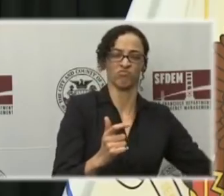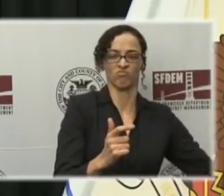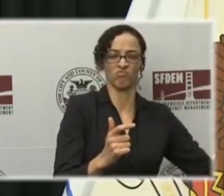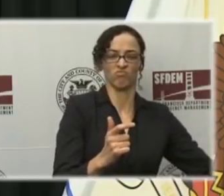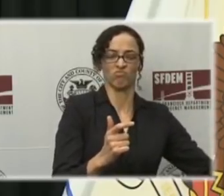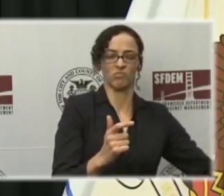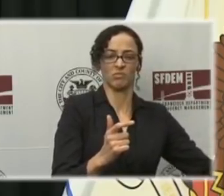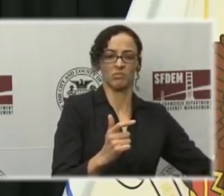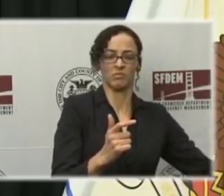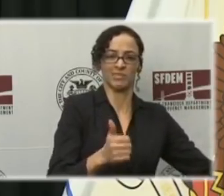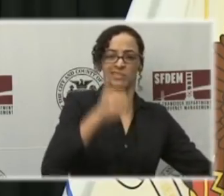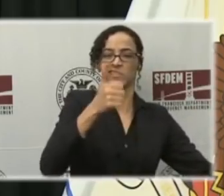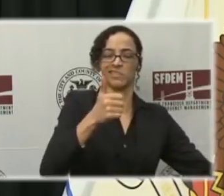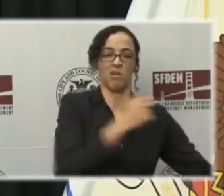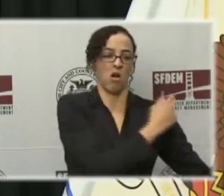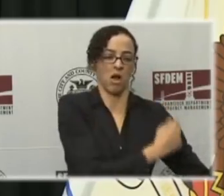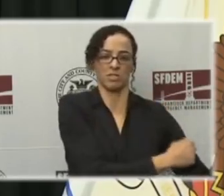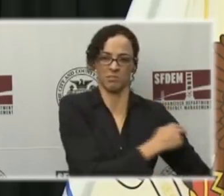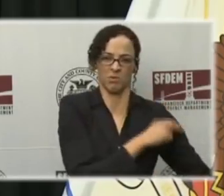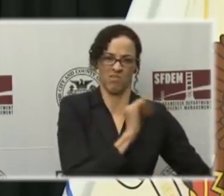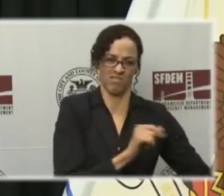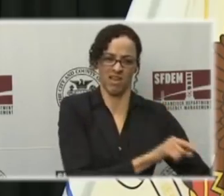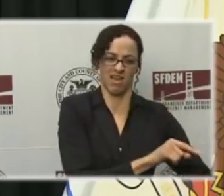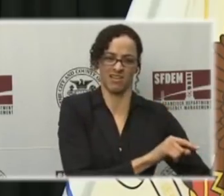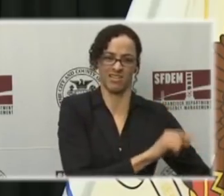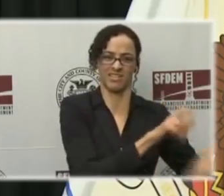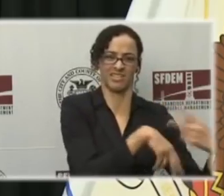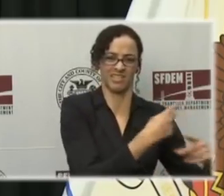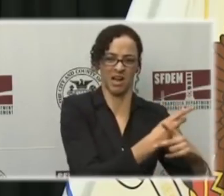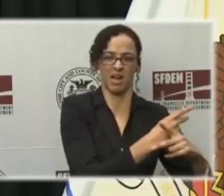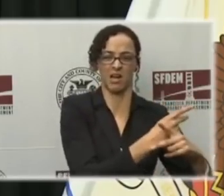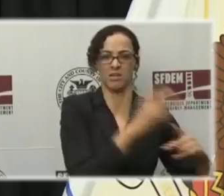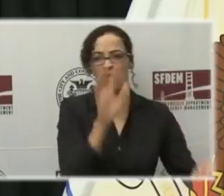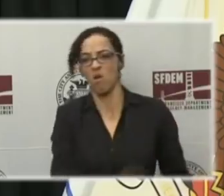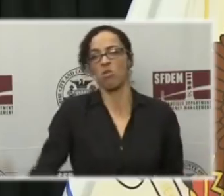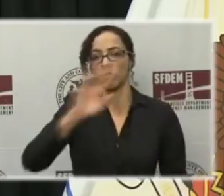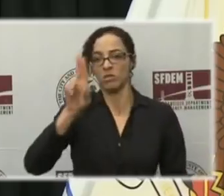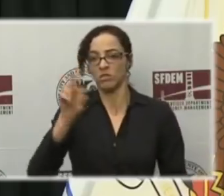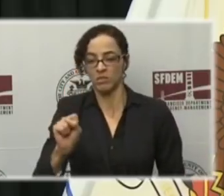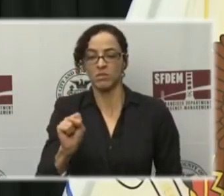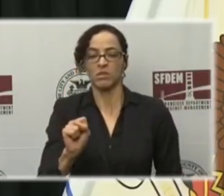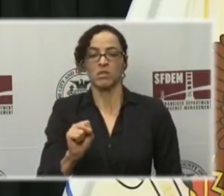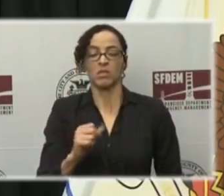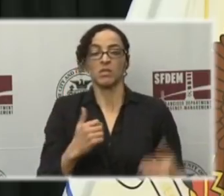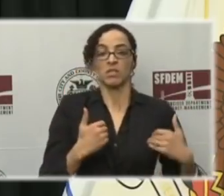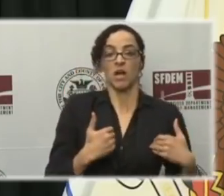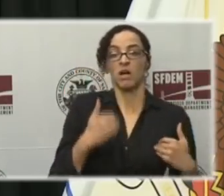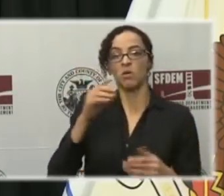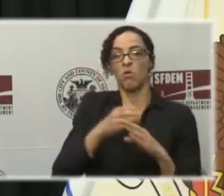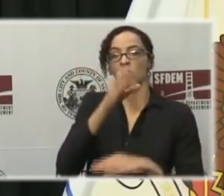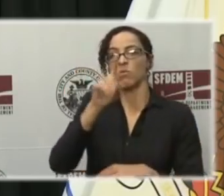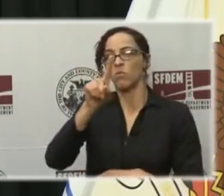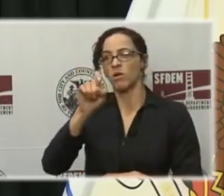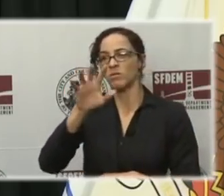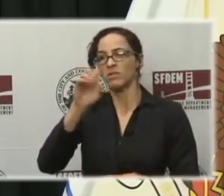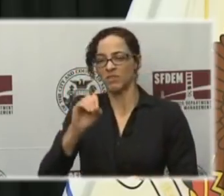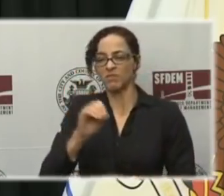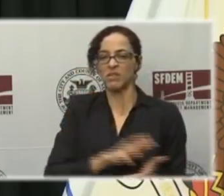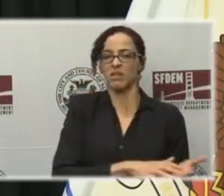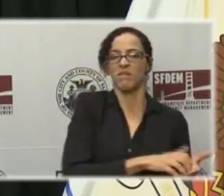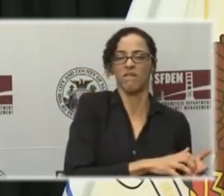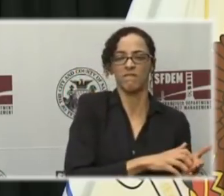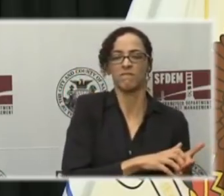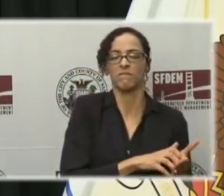country, housing over 750 very, very vulnerable residents who cannot take care of themselves.